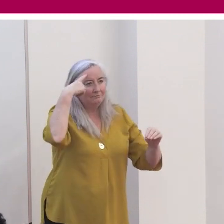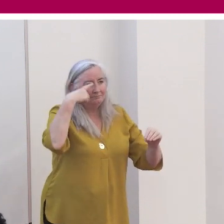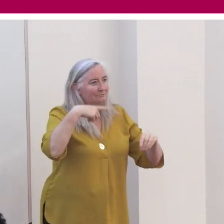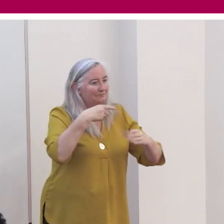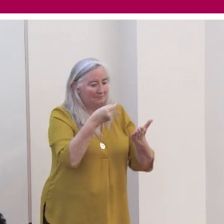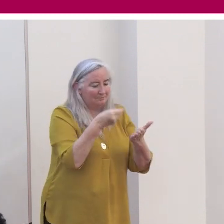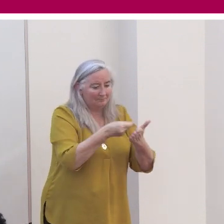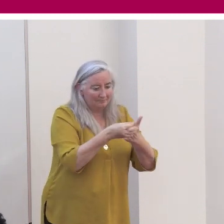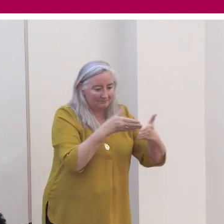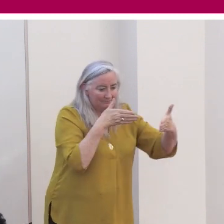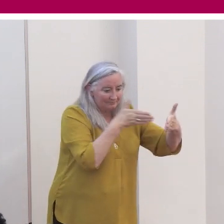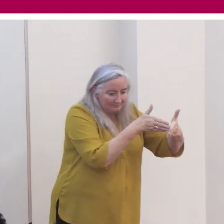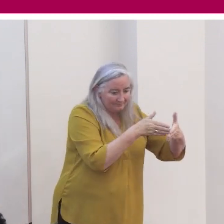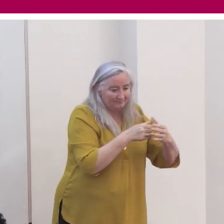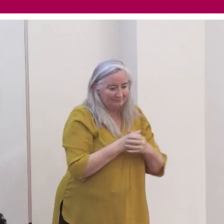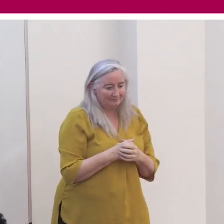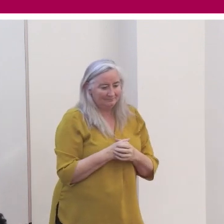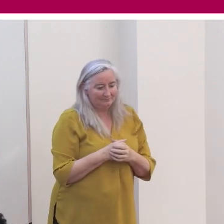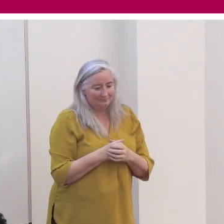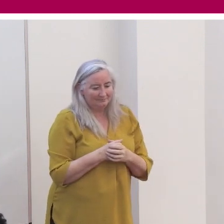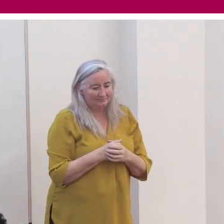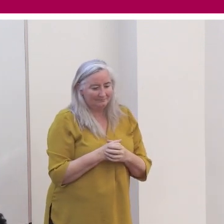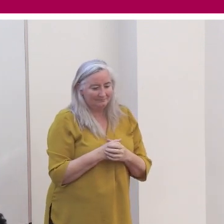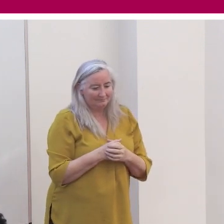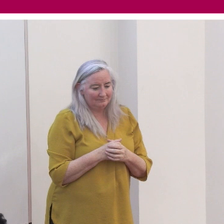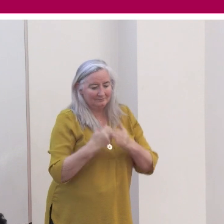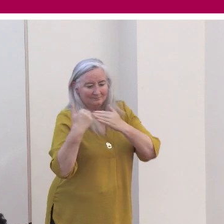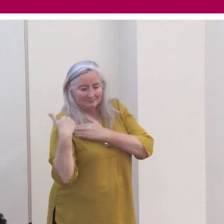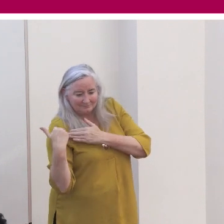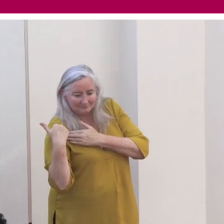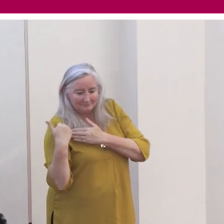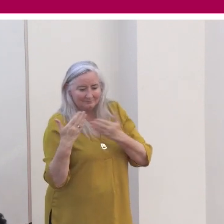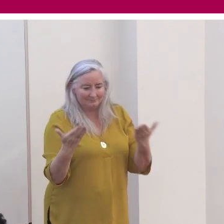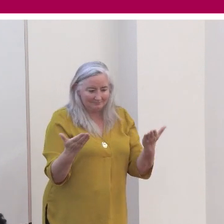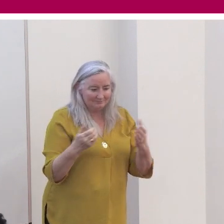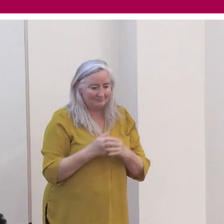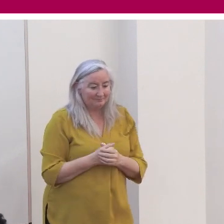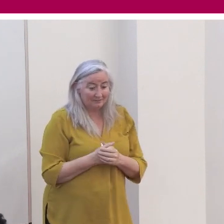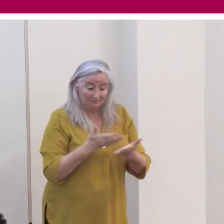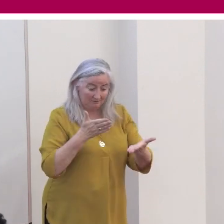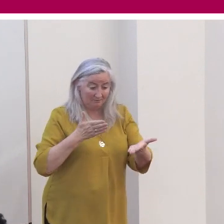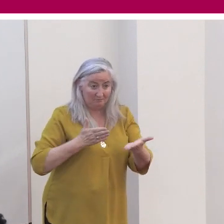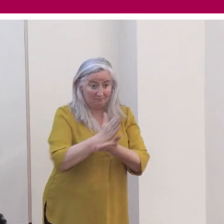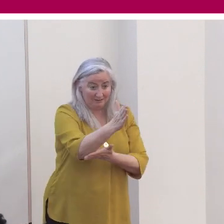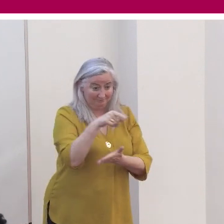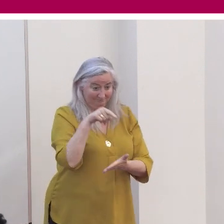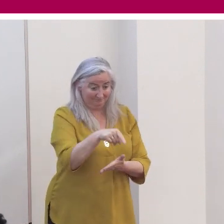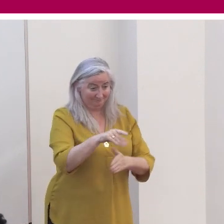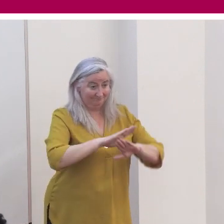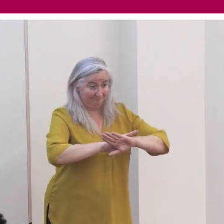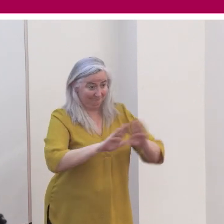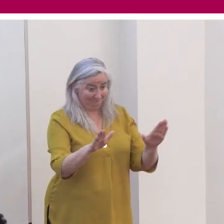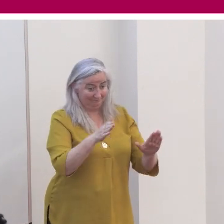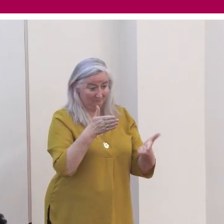the right to request them, and those should be granted. And these procedural accommodations